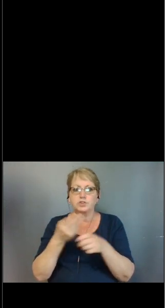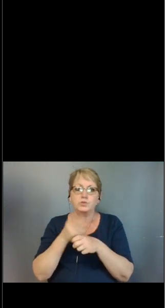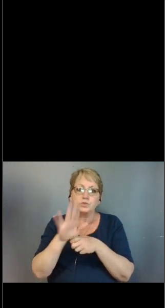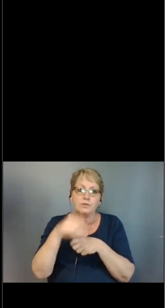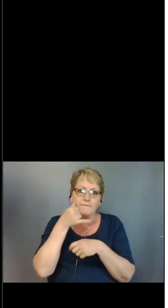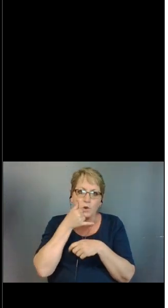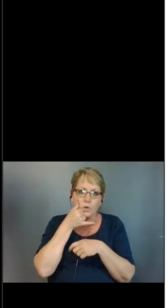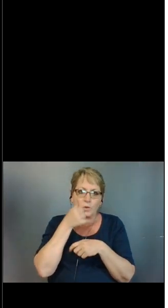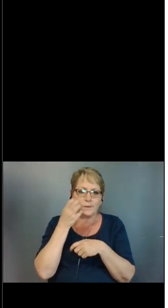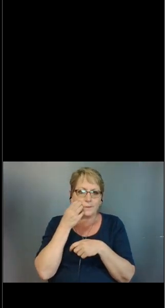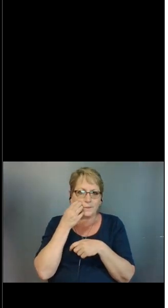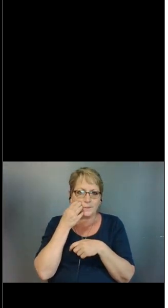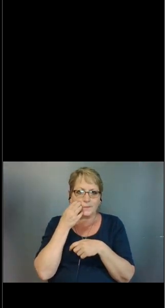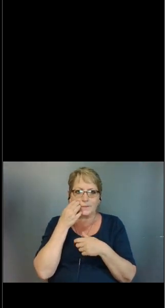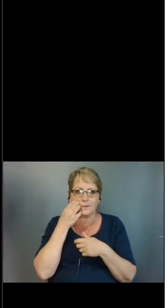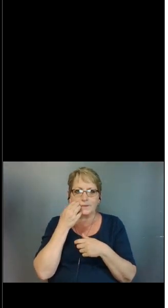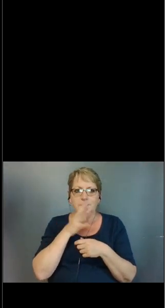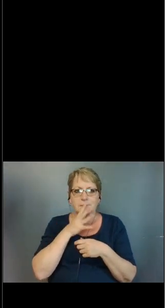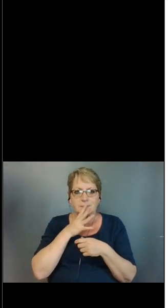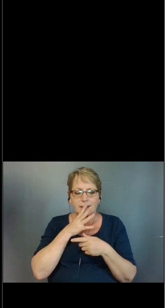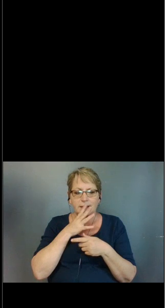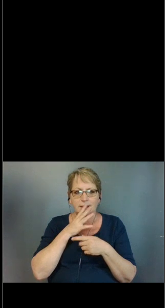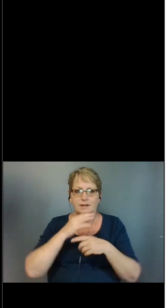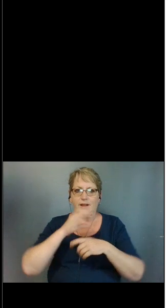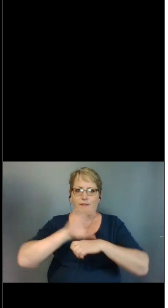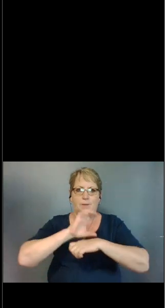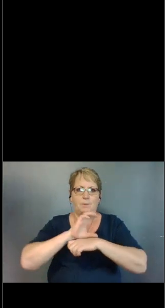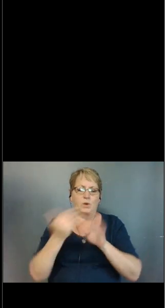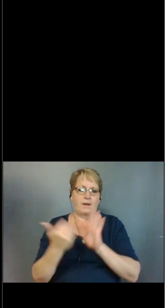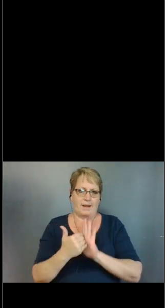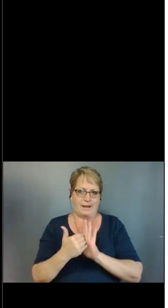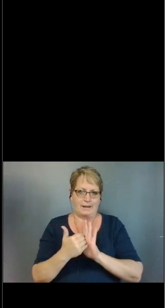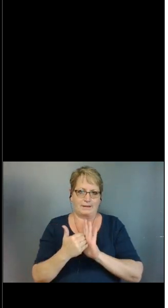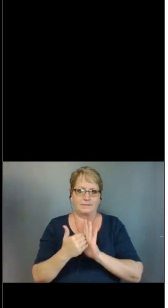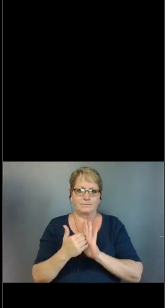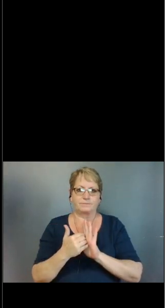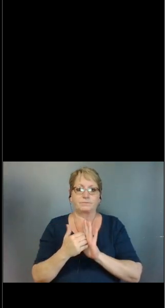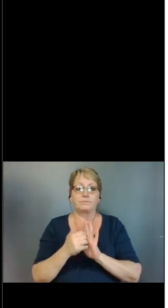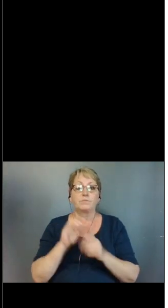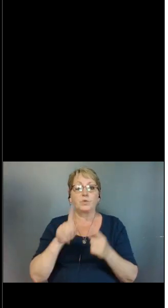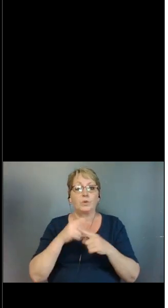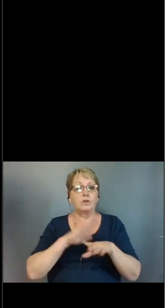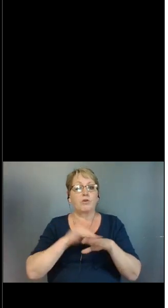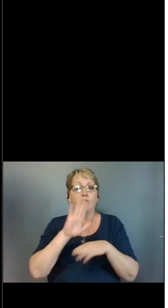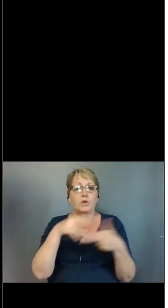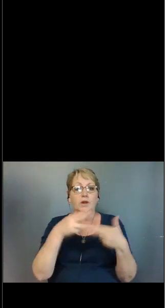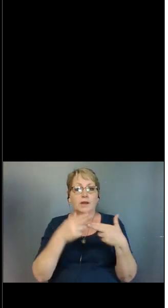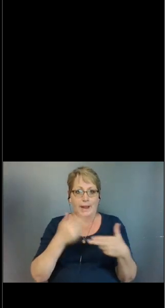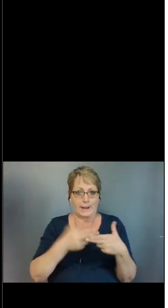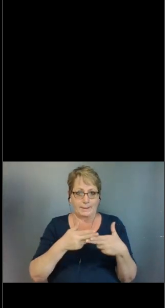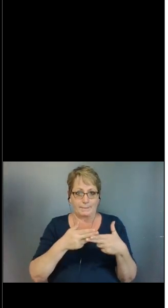your phone and your mic on your computer. Again, When your name is called, we will unmute your mic. At that time, please